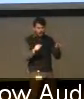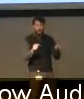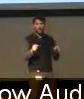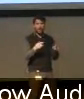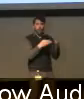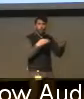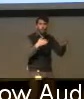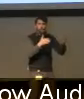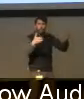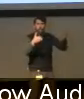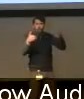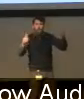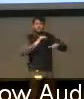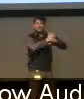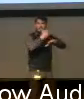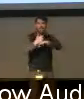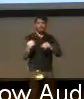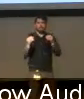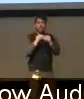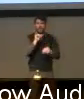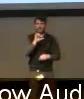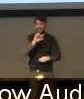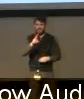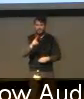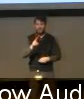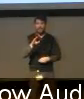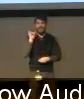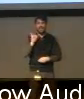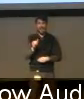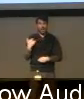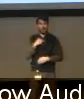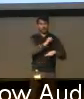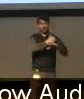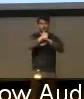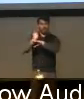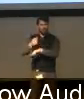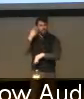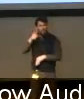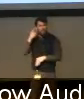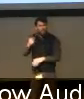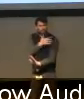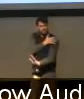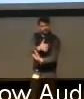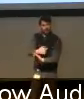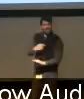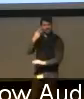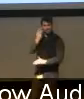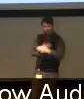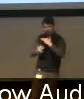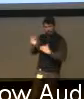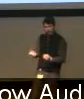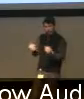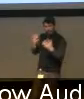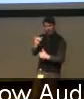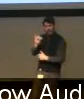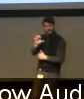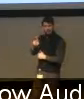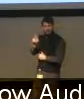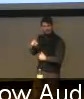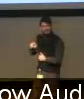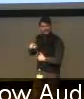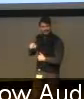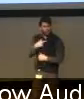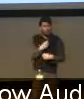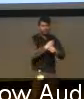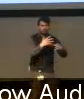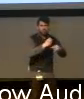online. And that was really focused on what the projected demand was. And I think you saw from Vikas's slides, we think that the social distancing